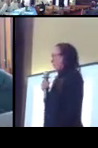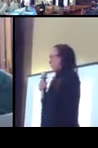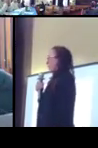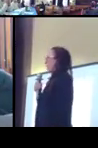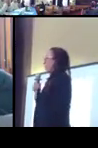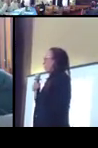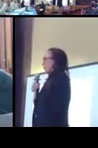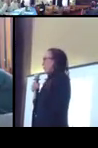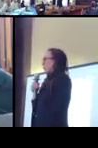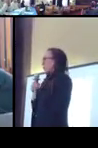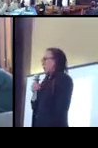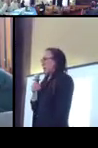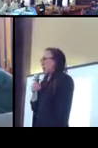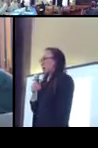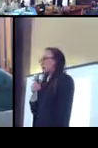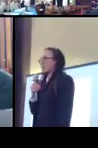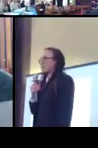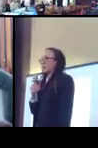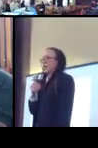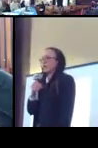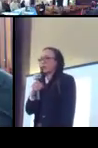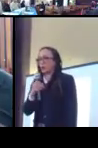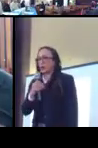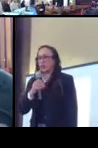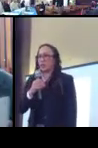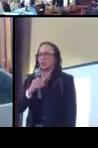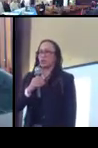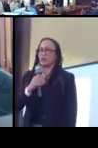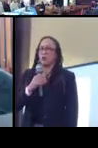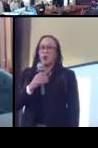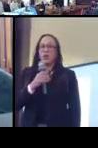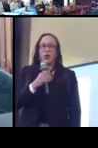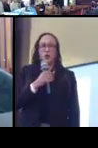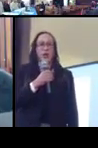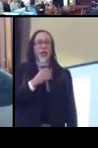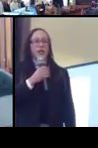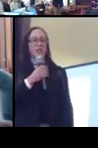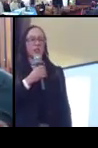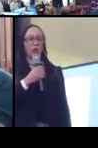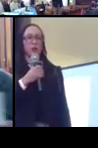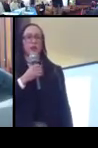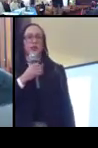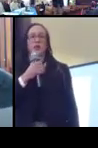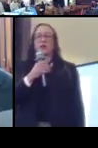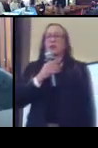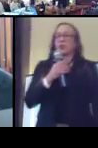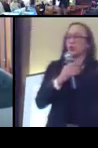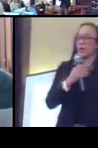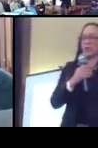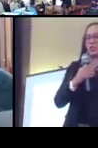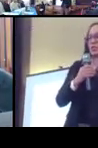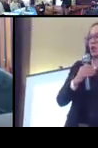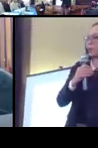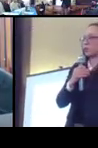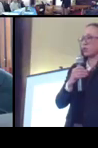through the entirety of the planning process. And that was really intentional. We know that as time moves on,